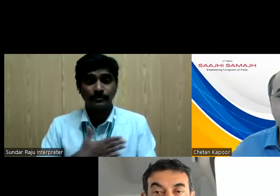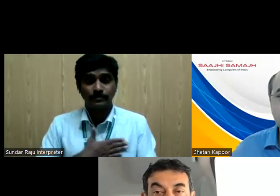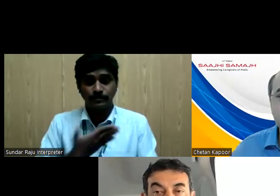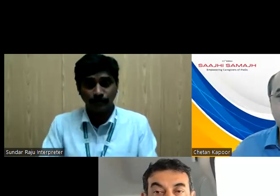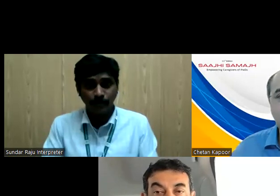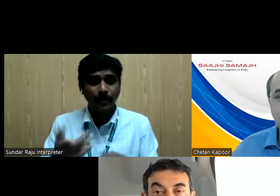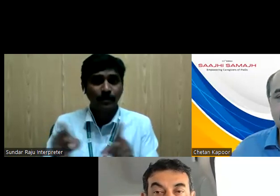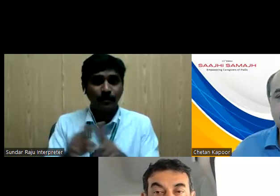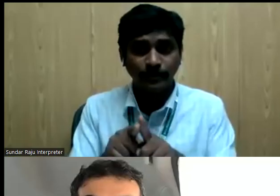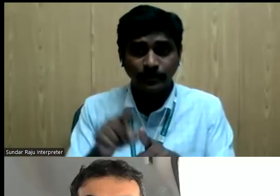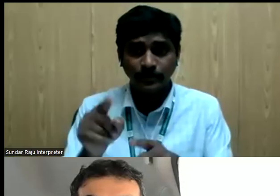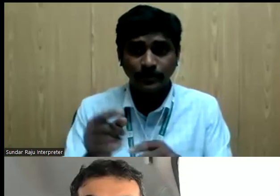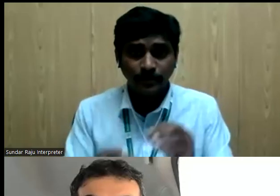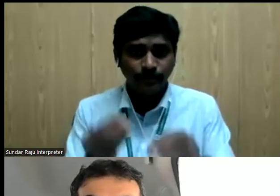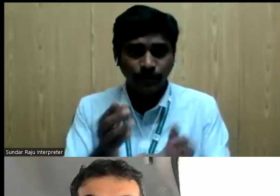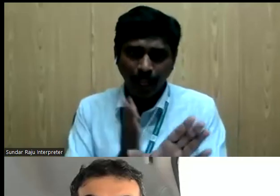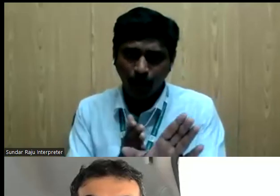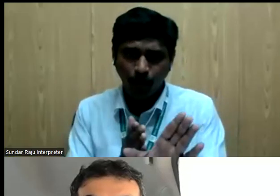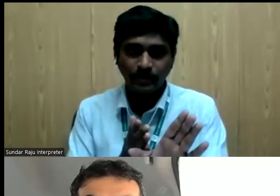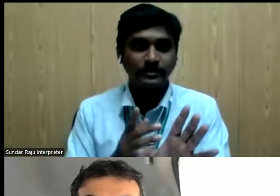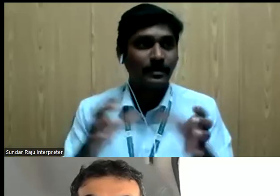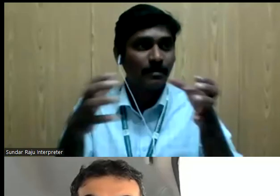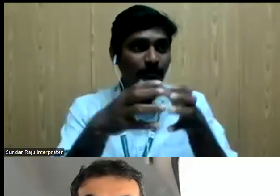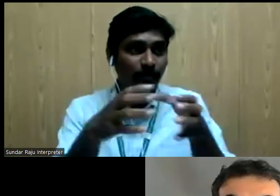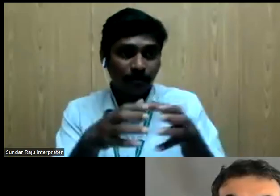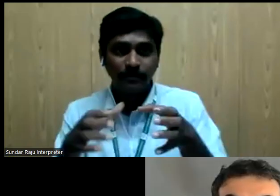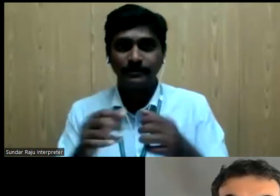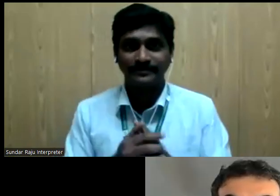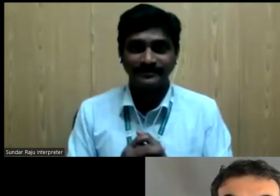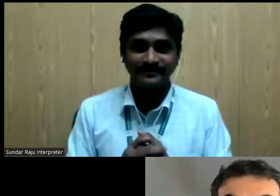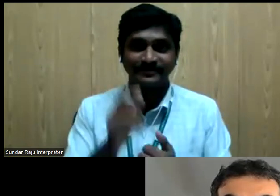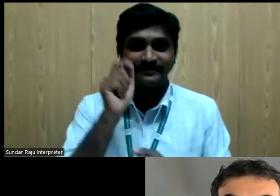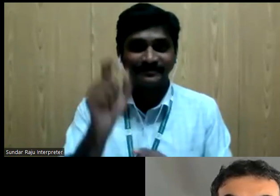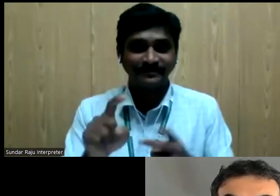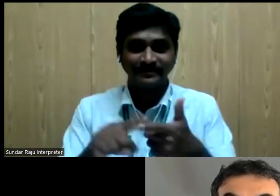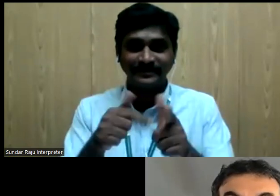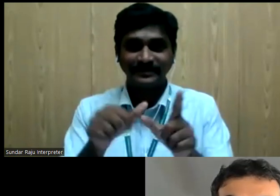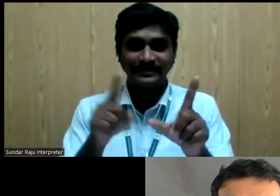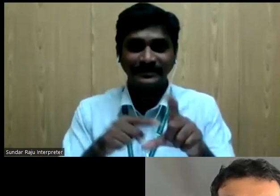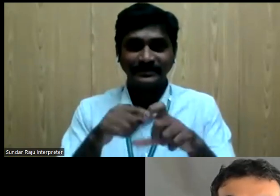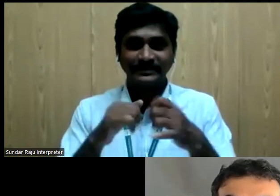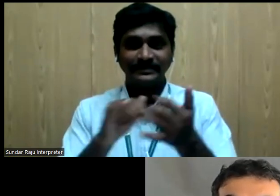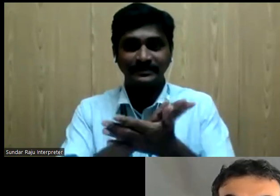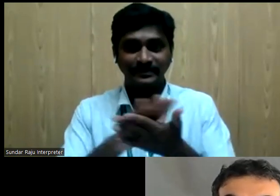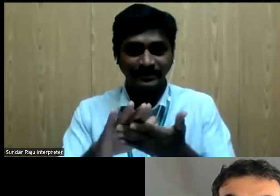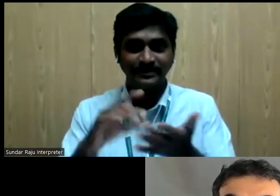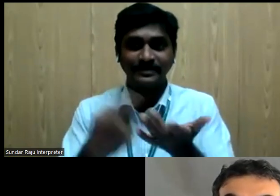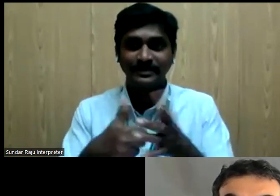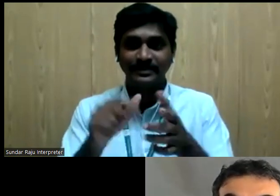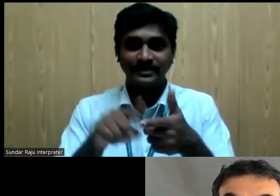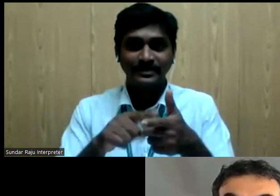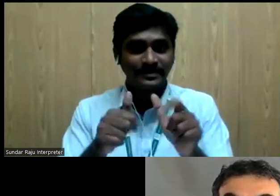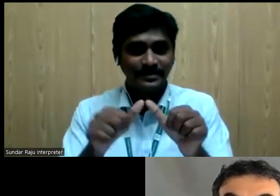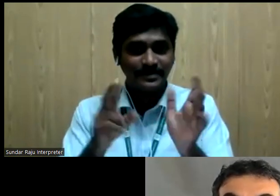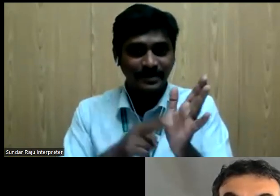various boards and advisory committees. Mr. Jayesh Ranjan, it's my delight to have you with us today, and I would want